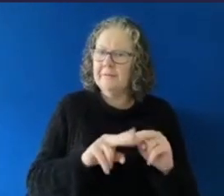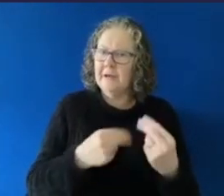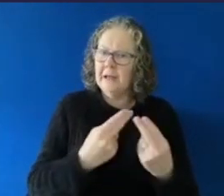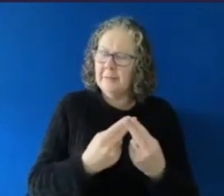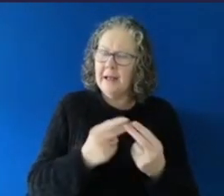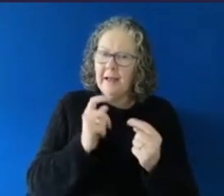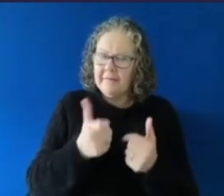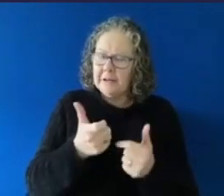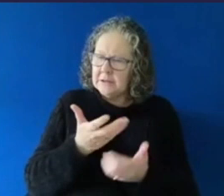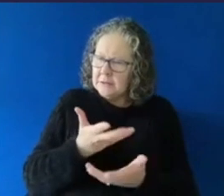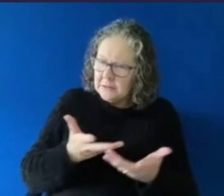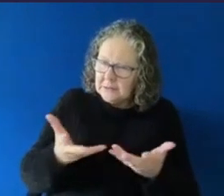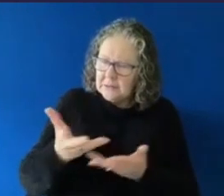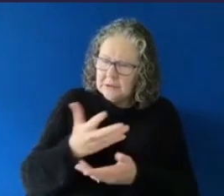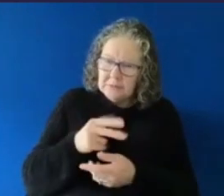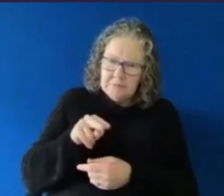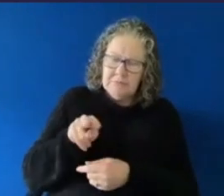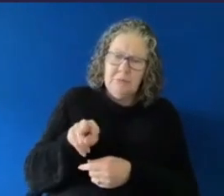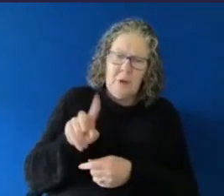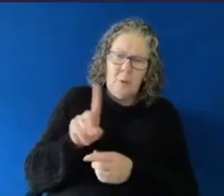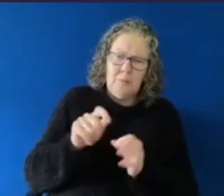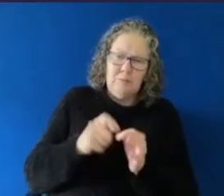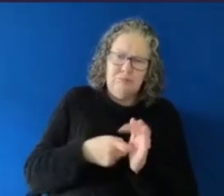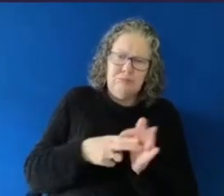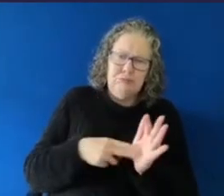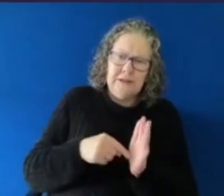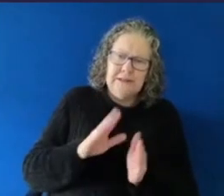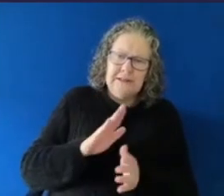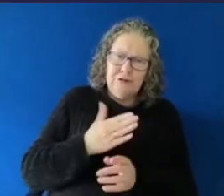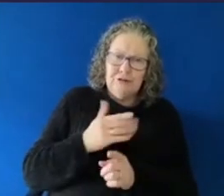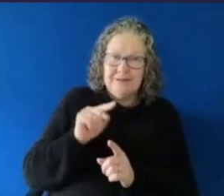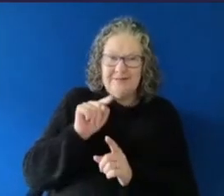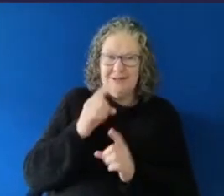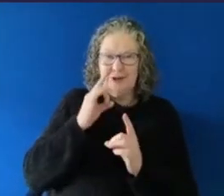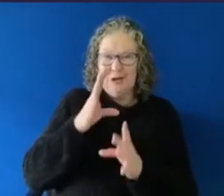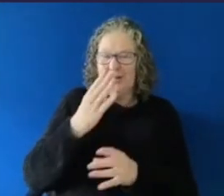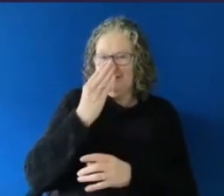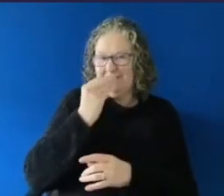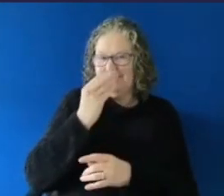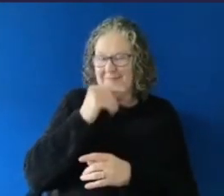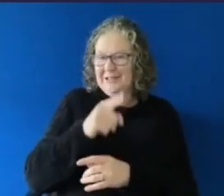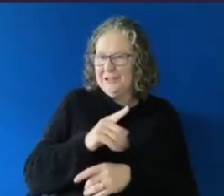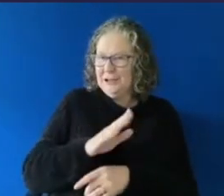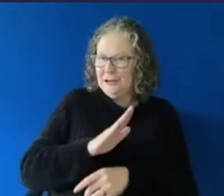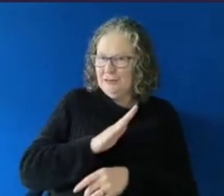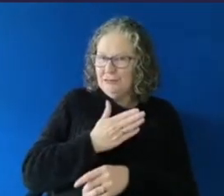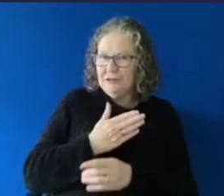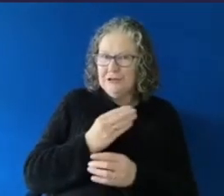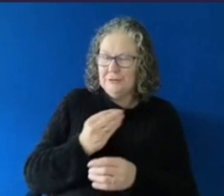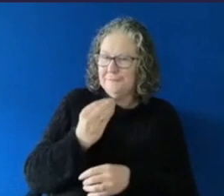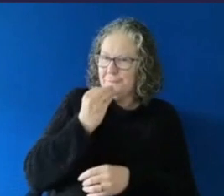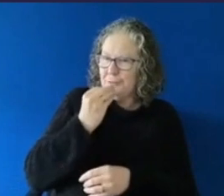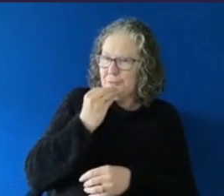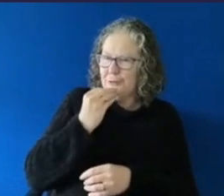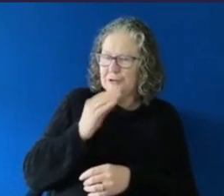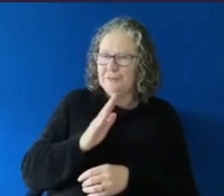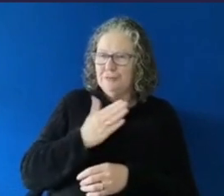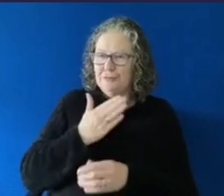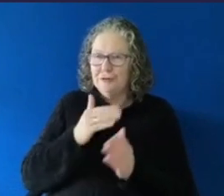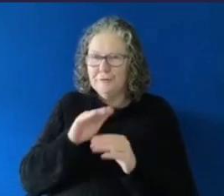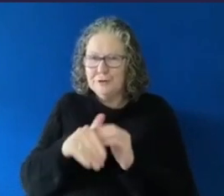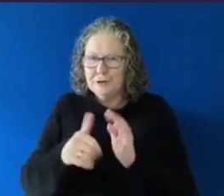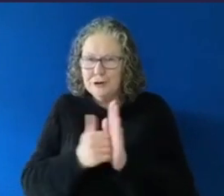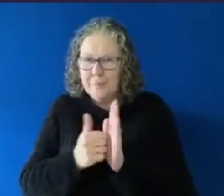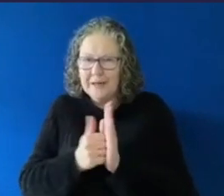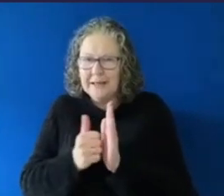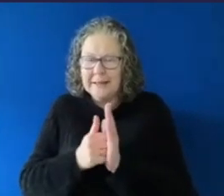figuring out what Brent was interested in, here he is as a really young guy, already interested in food and shopping, and thinking about how do